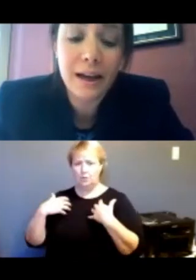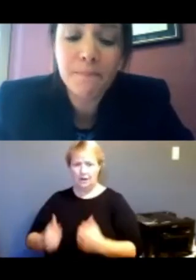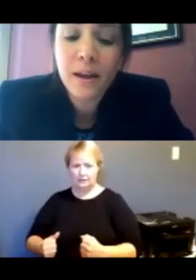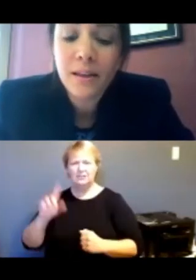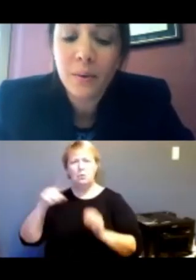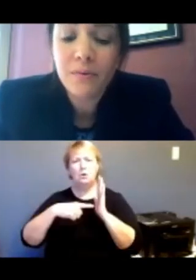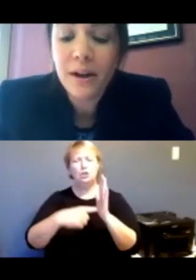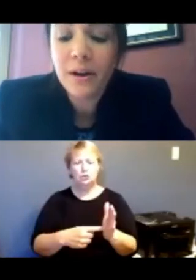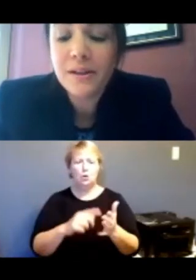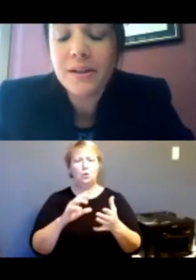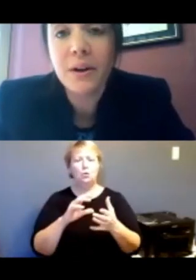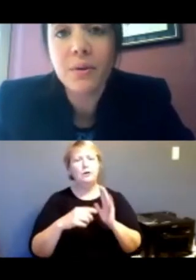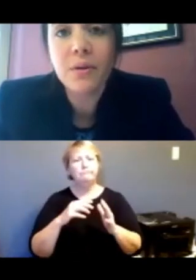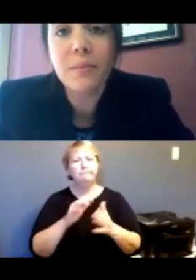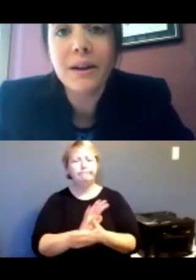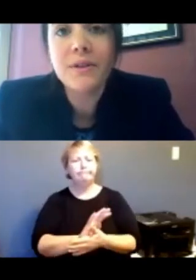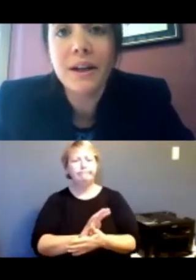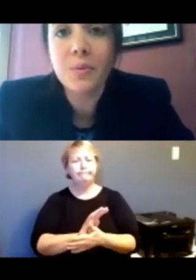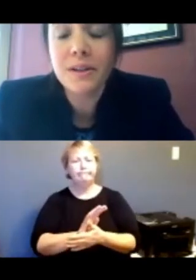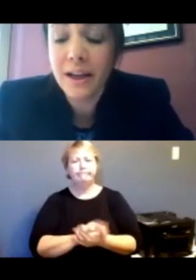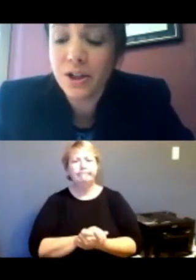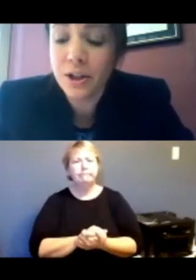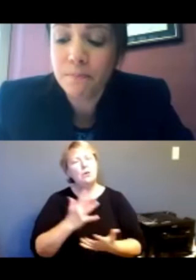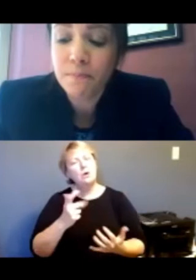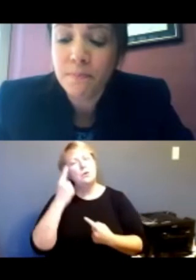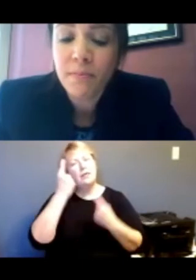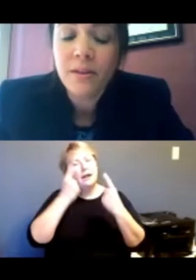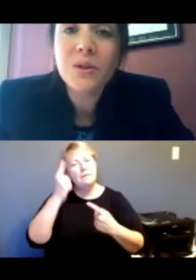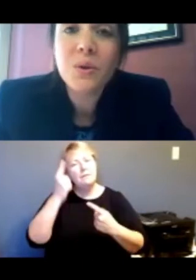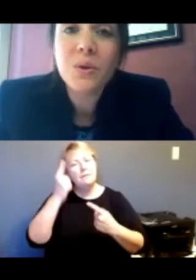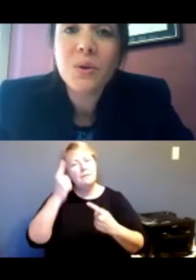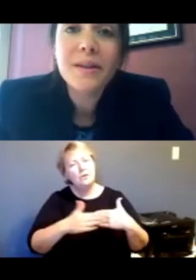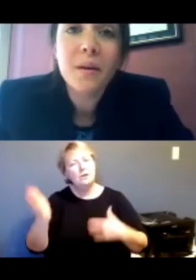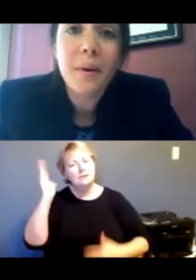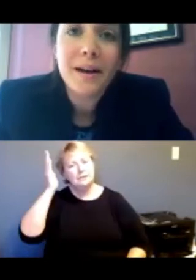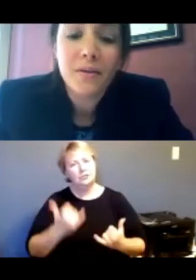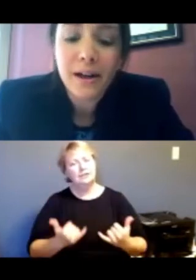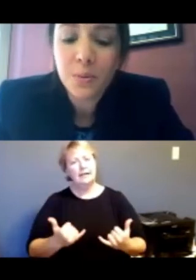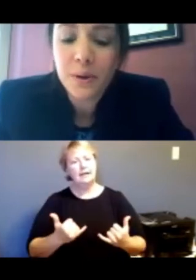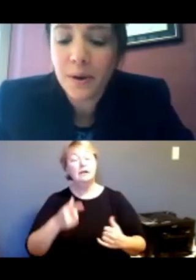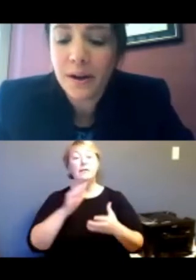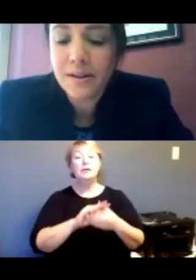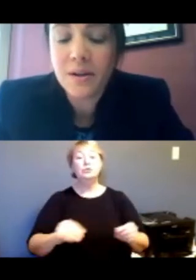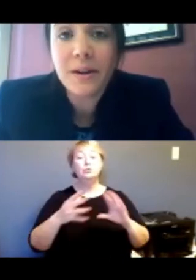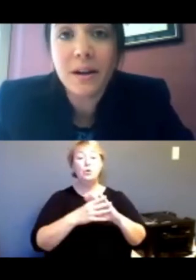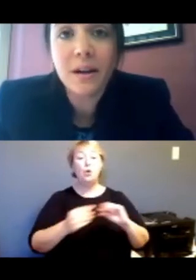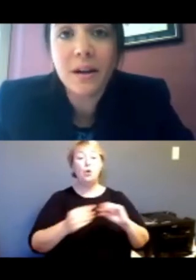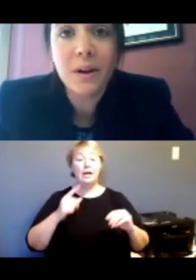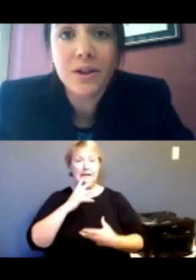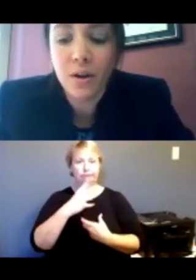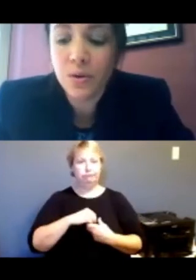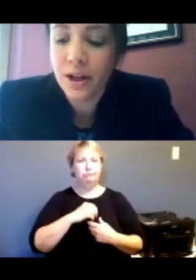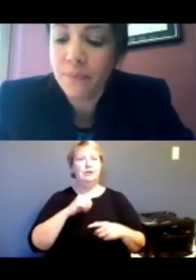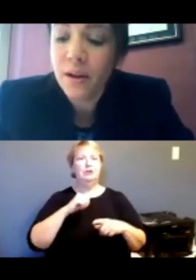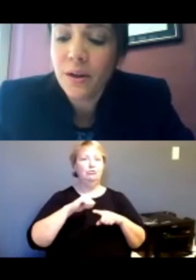vignette that we invite you to consider through the remainder of today's presentation. The story is a composite of actual experiences in resident